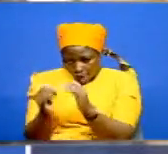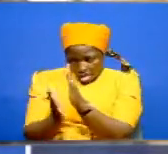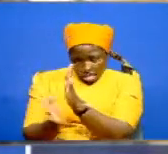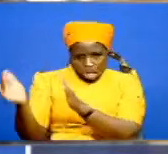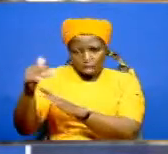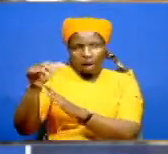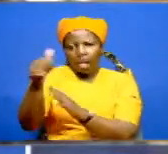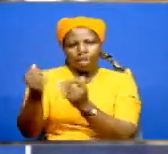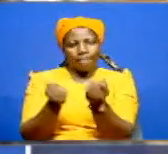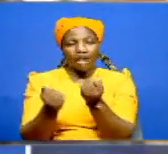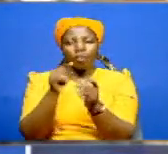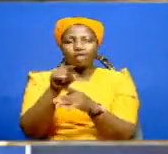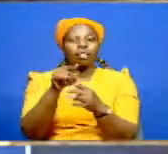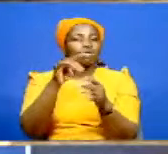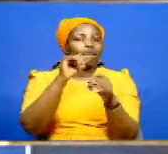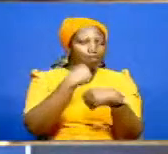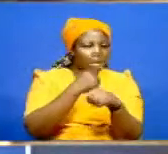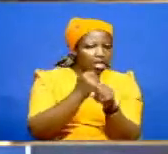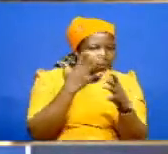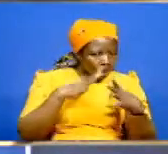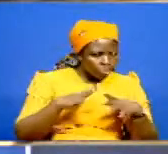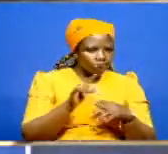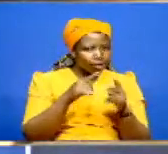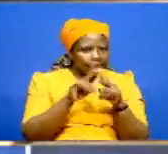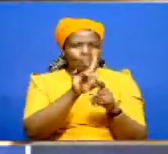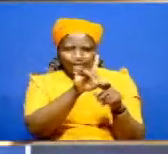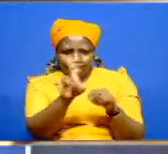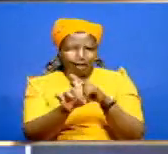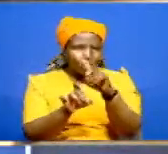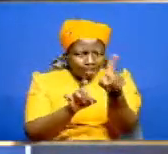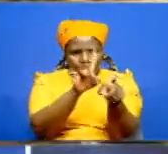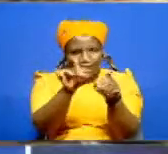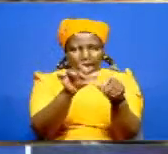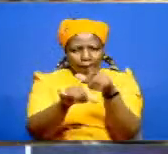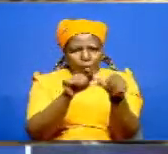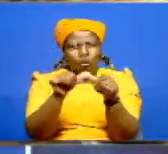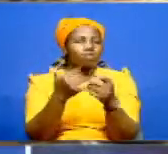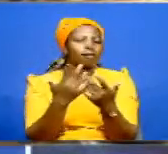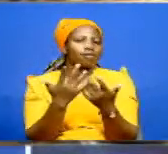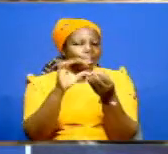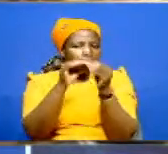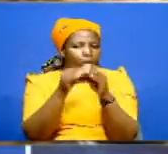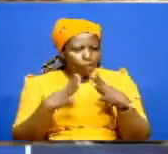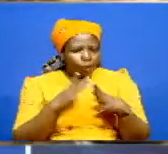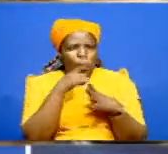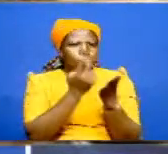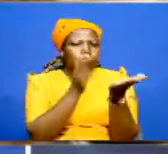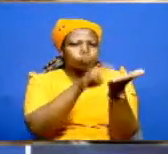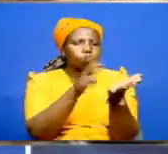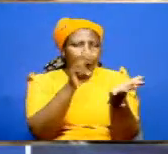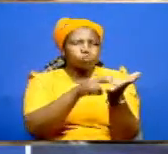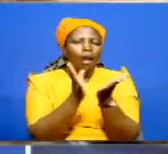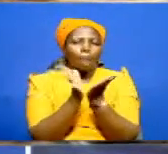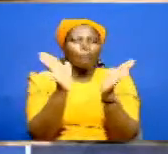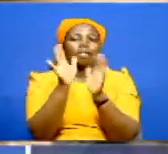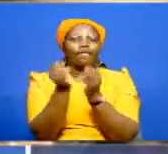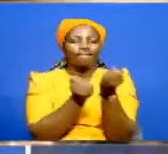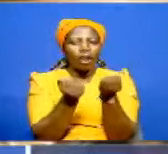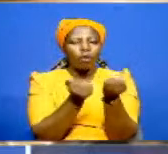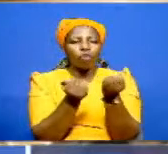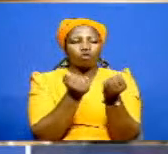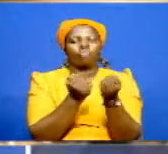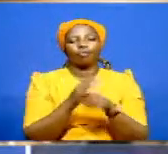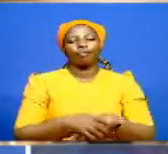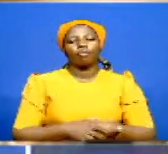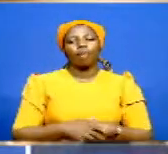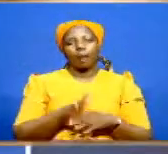The incident sparked queries over the carrying capacity of public service vehicles as per the COVID-19 protocols. Police are urging motorists